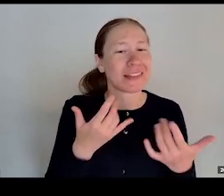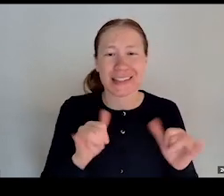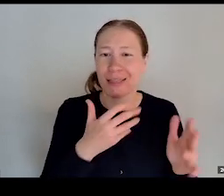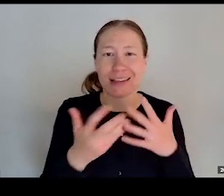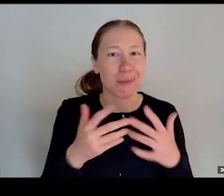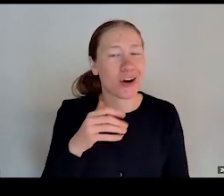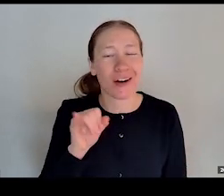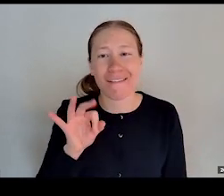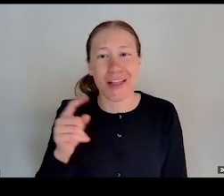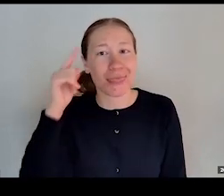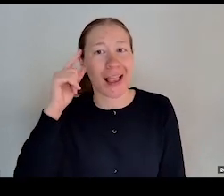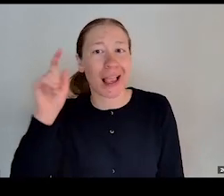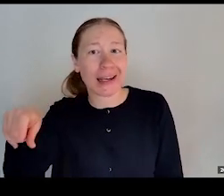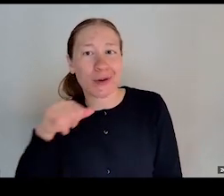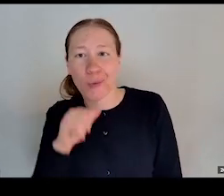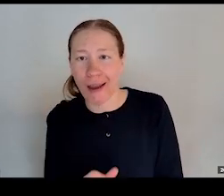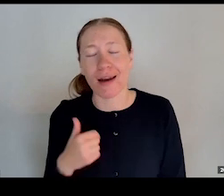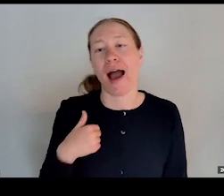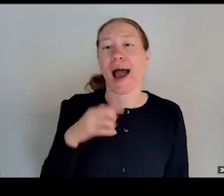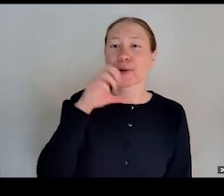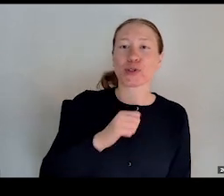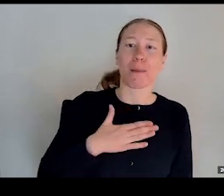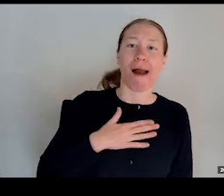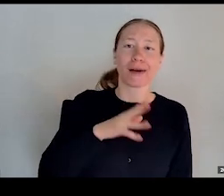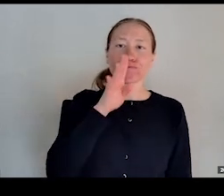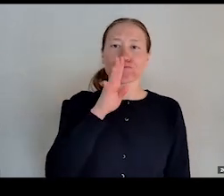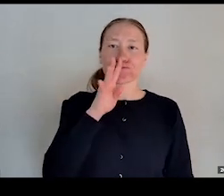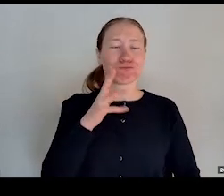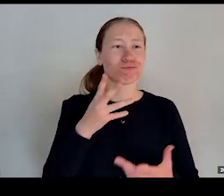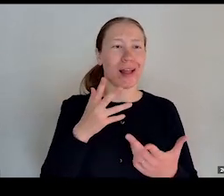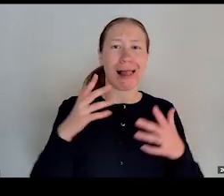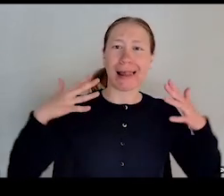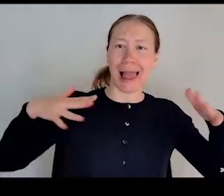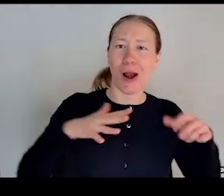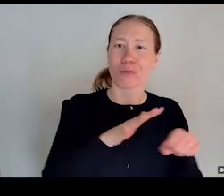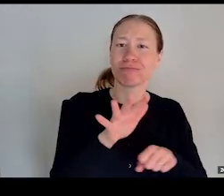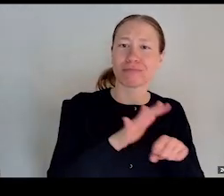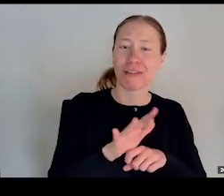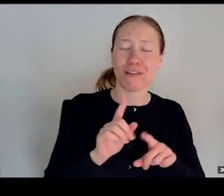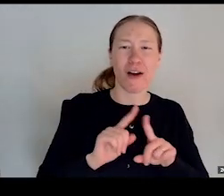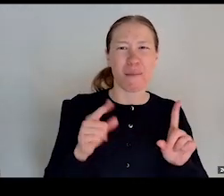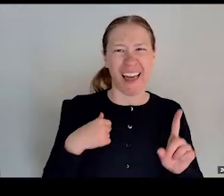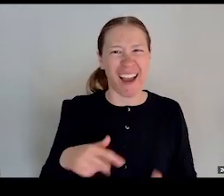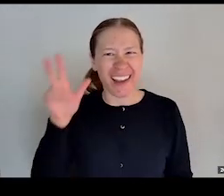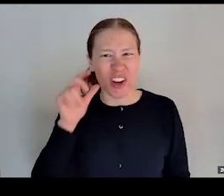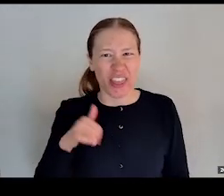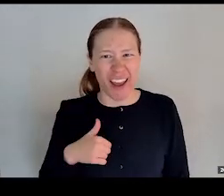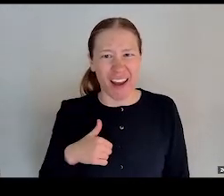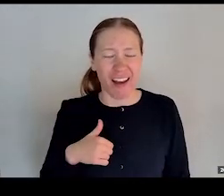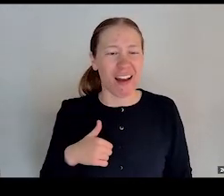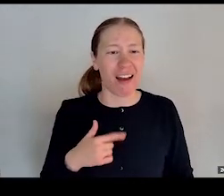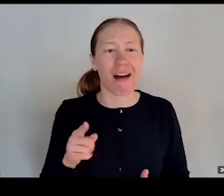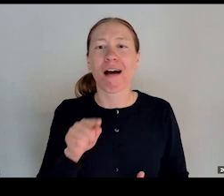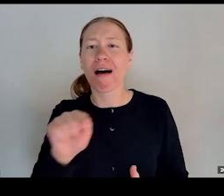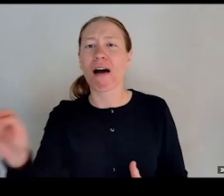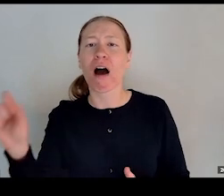I always assume that I have a voice that carries and I can project, but just because I hear that and individuals maybe